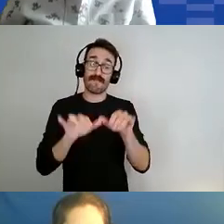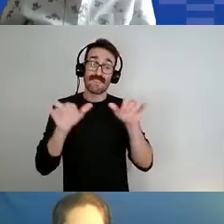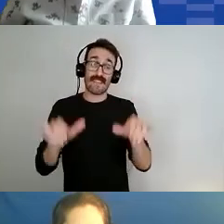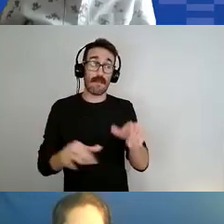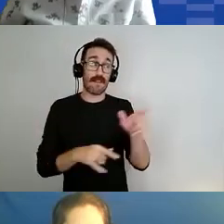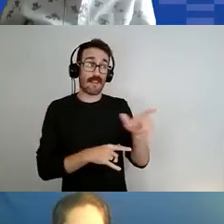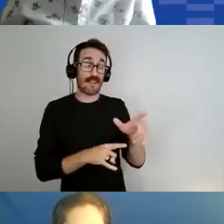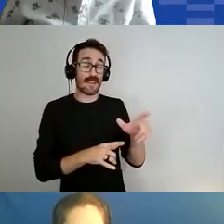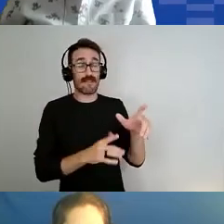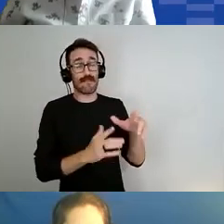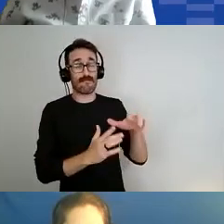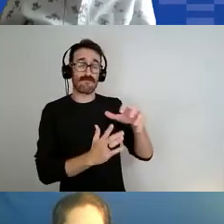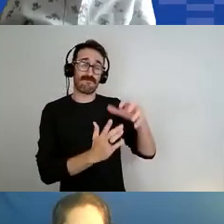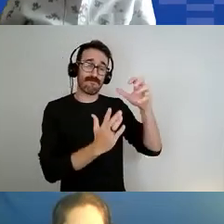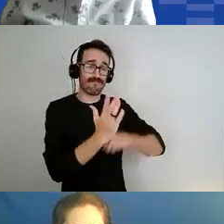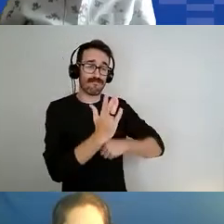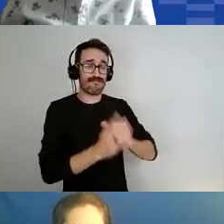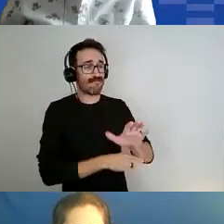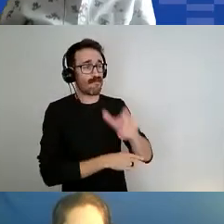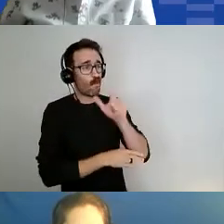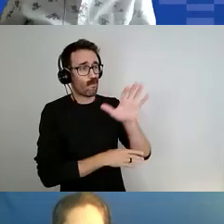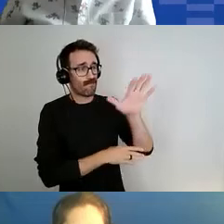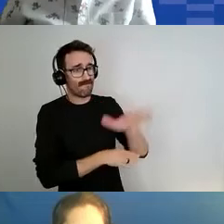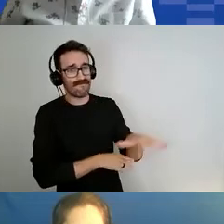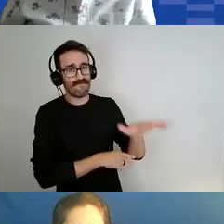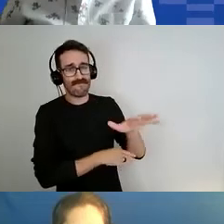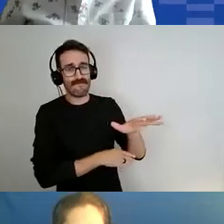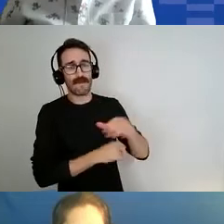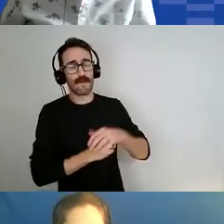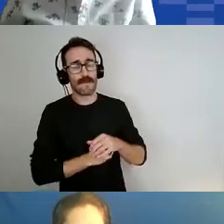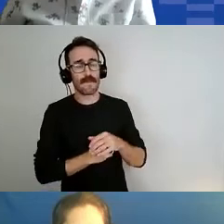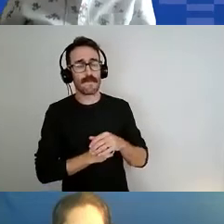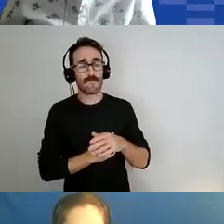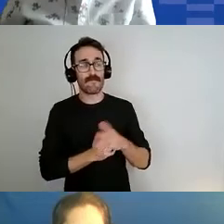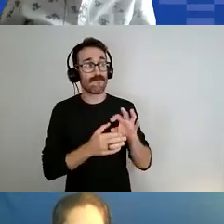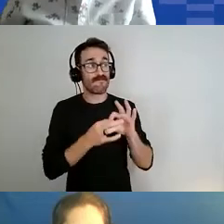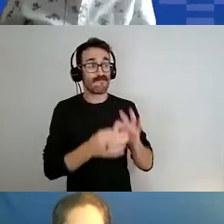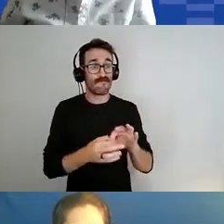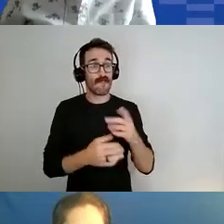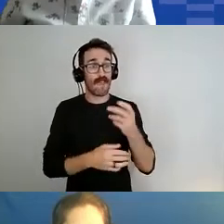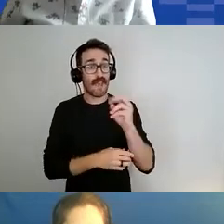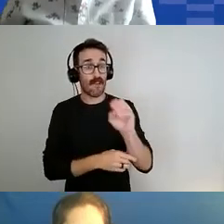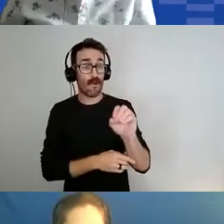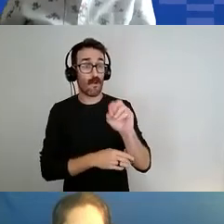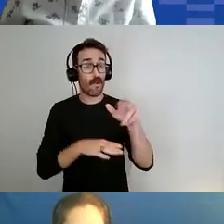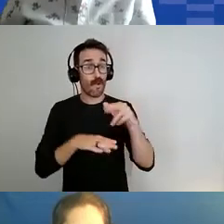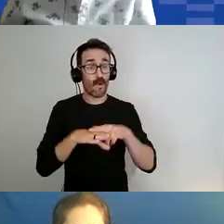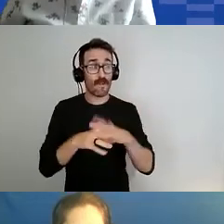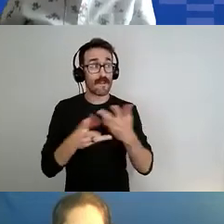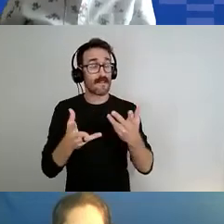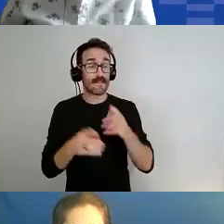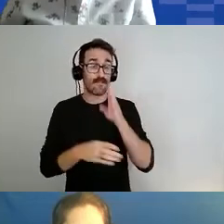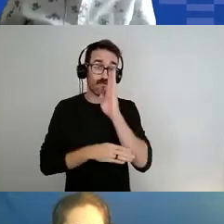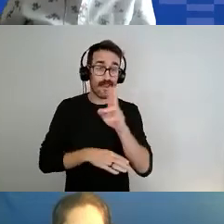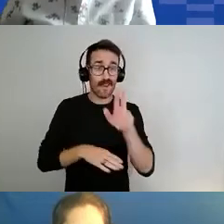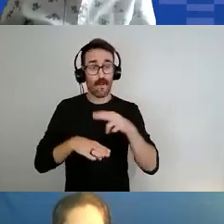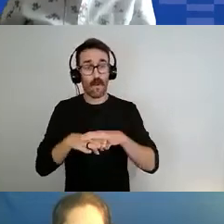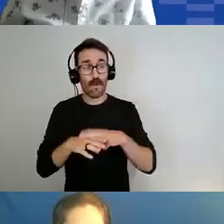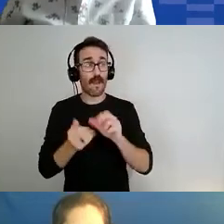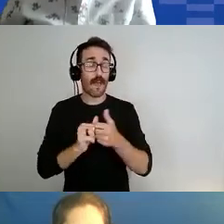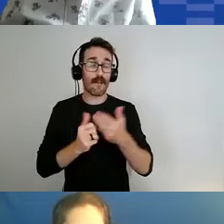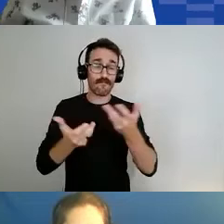as well. So around heteronormative assumptions about relationships made when interacting with